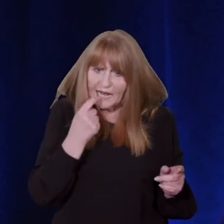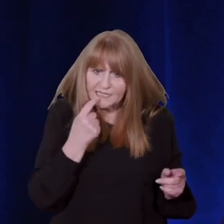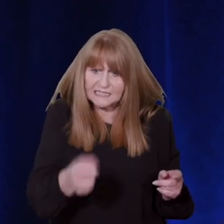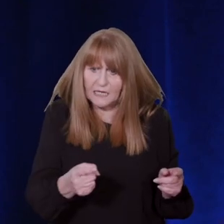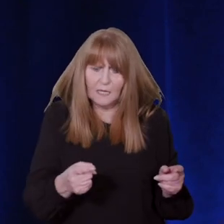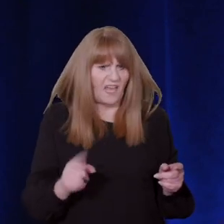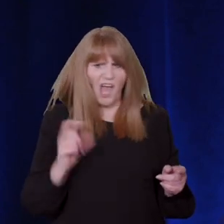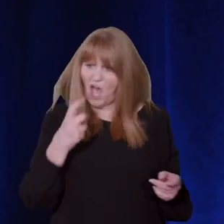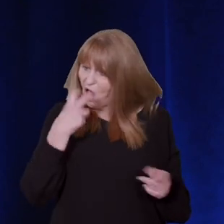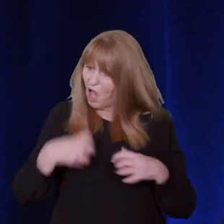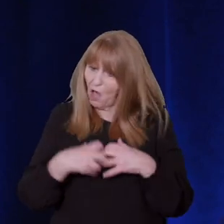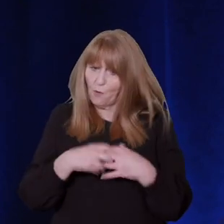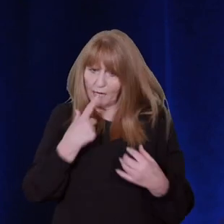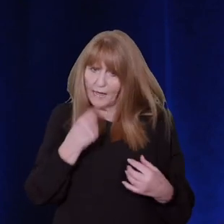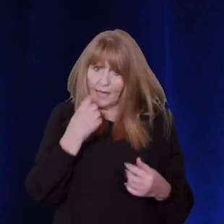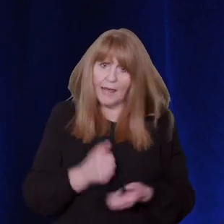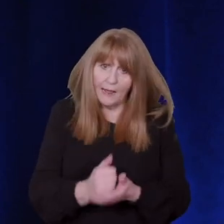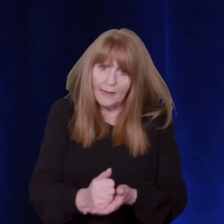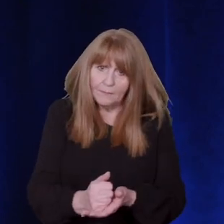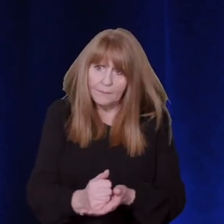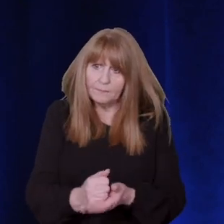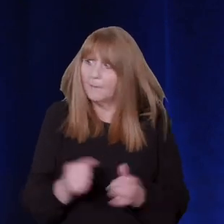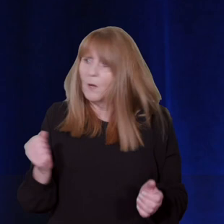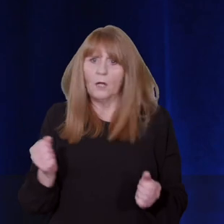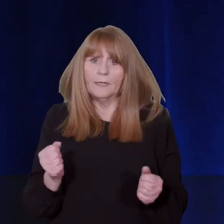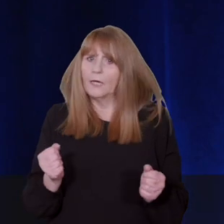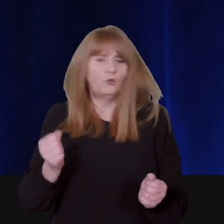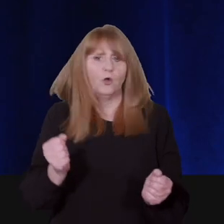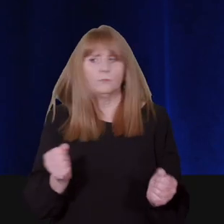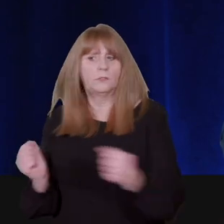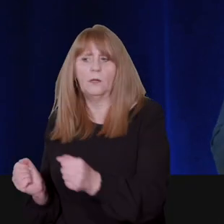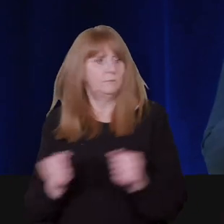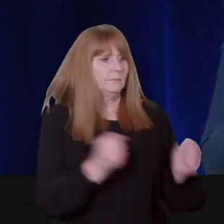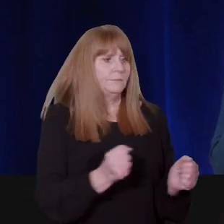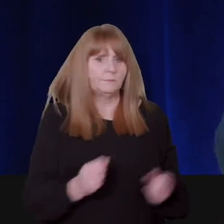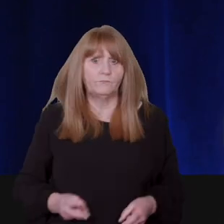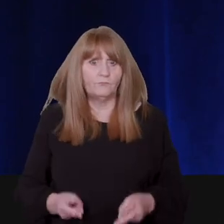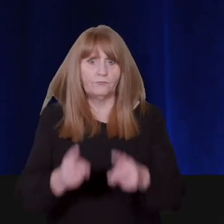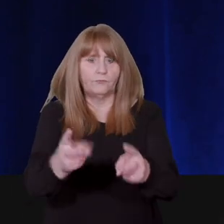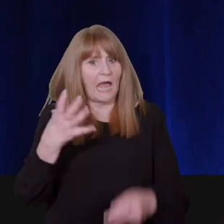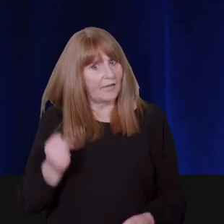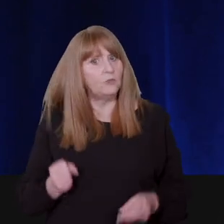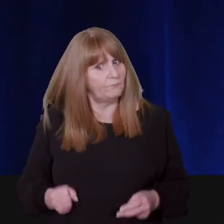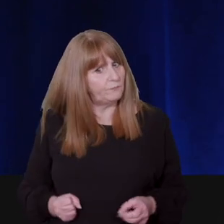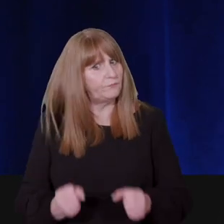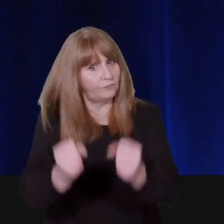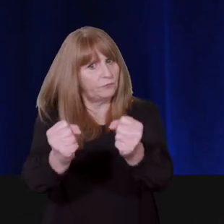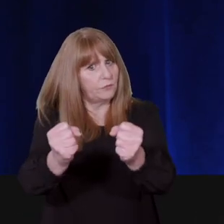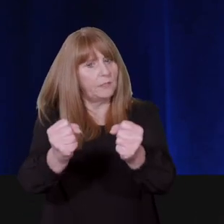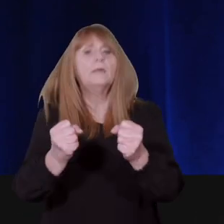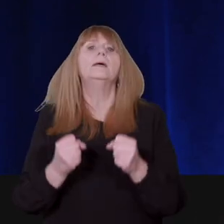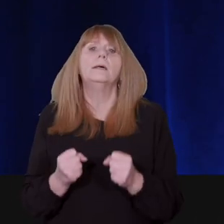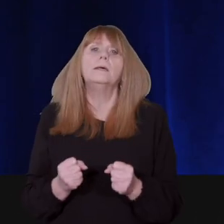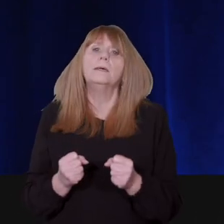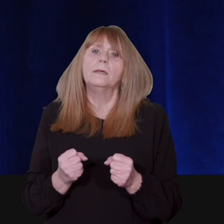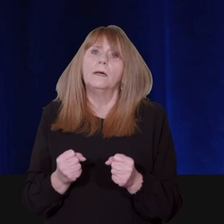situation? I had to keep going because this was a dual carriageway. By the time I got back, probably 6 minutes later,